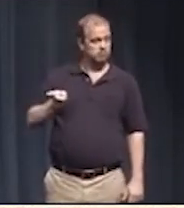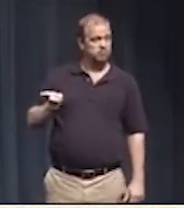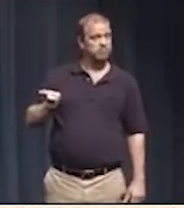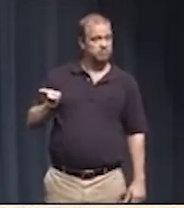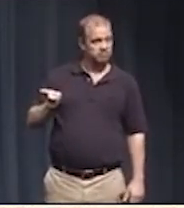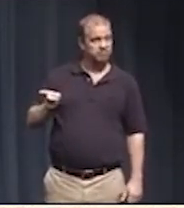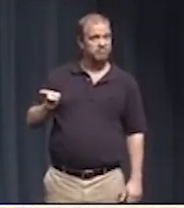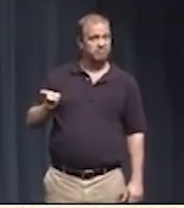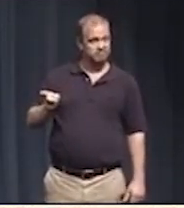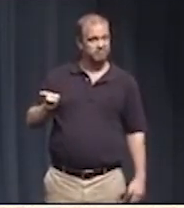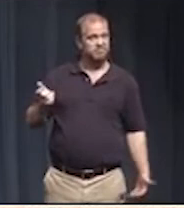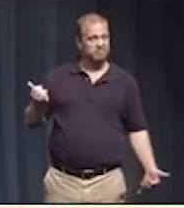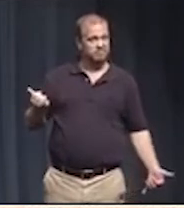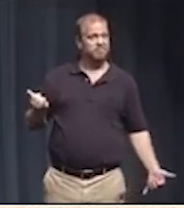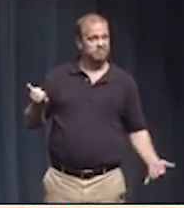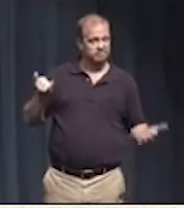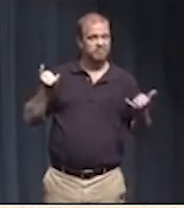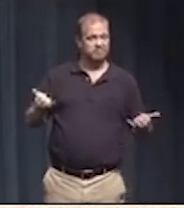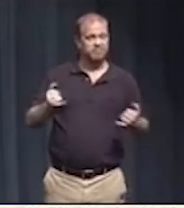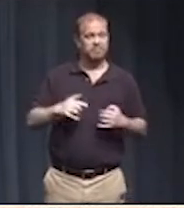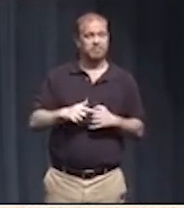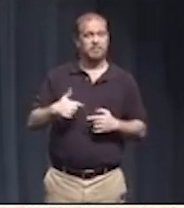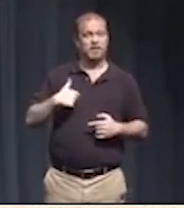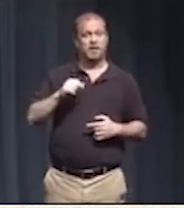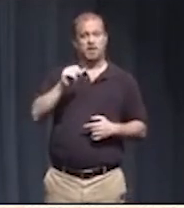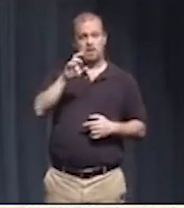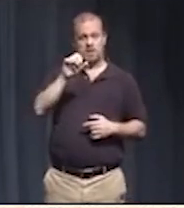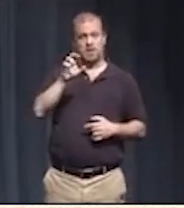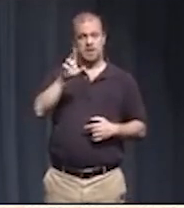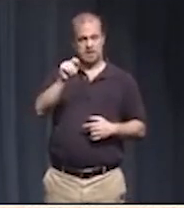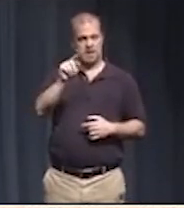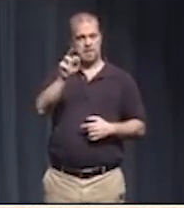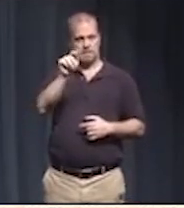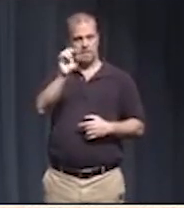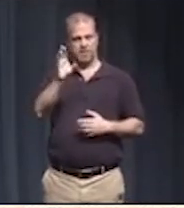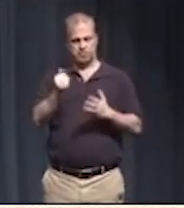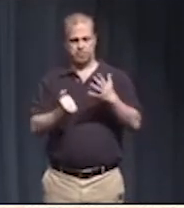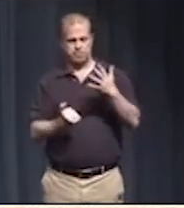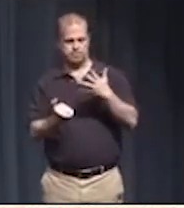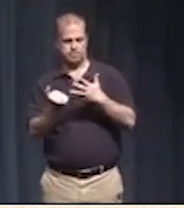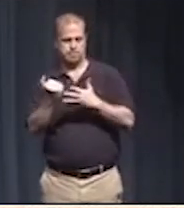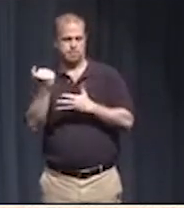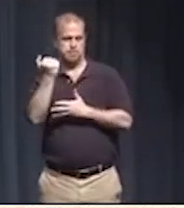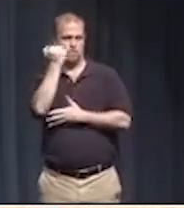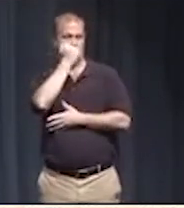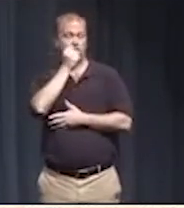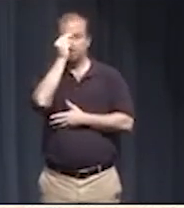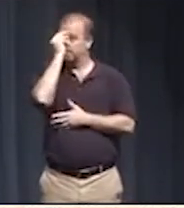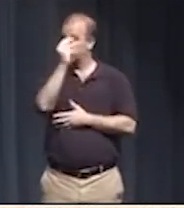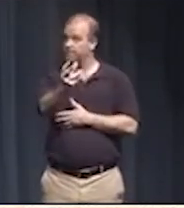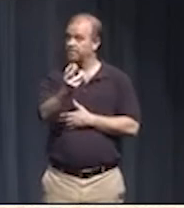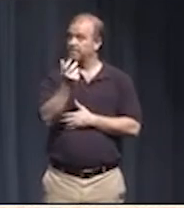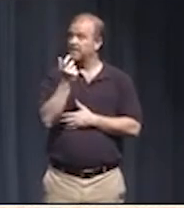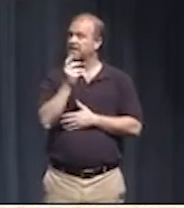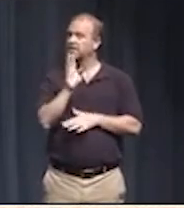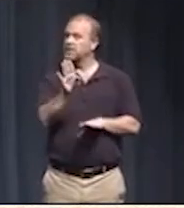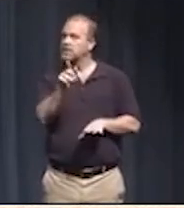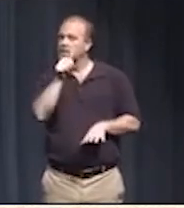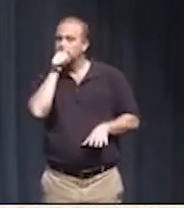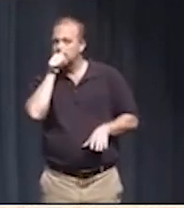He's an Eagle Scout. And I was the Scout Master as we moved up the process. And I'm going to tell you a dirty little